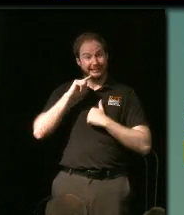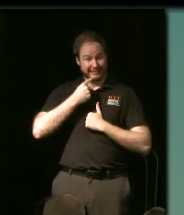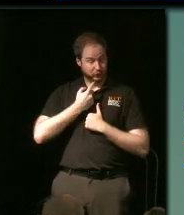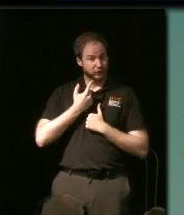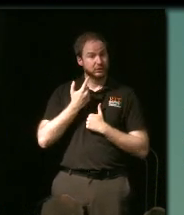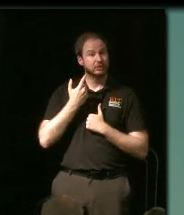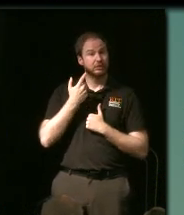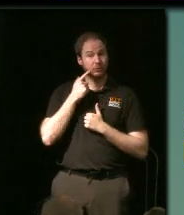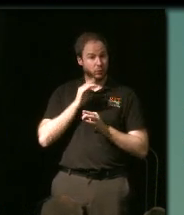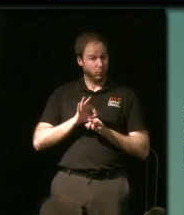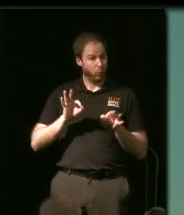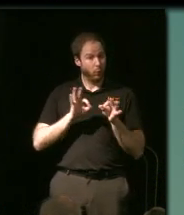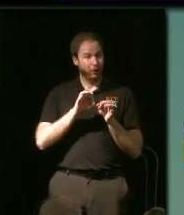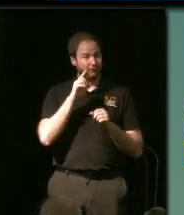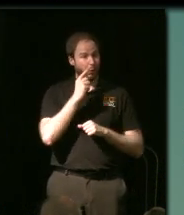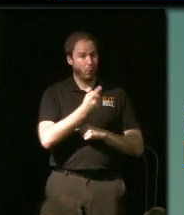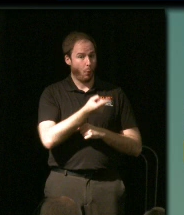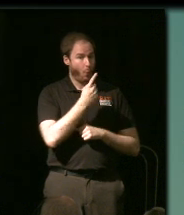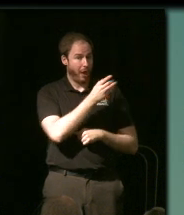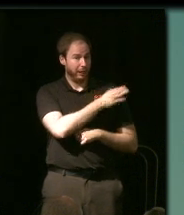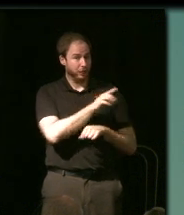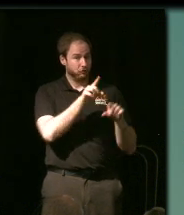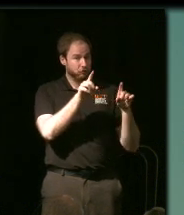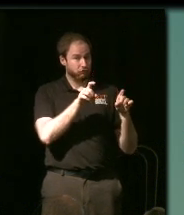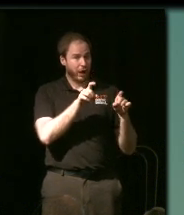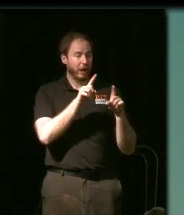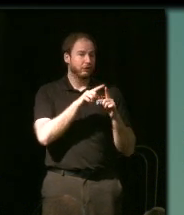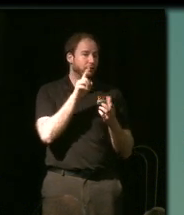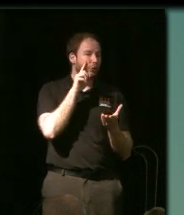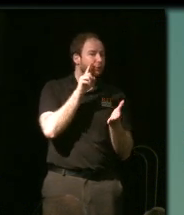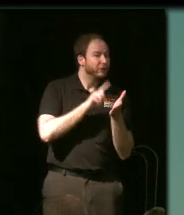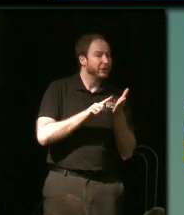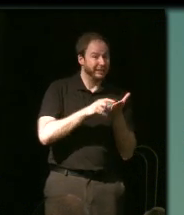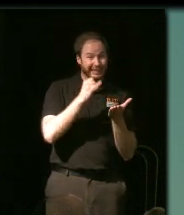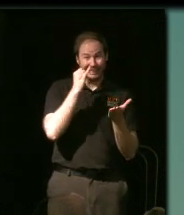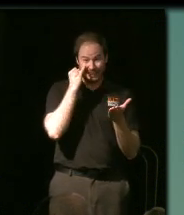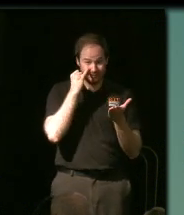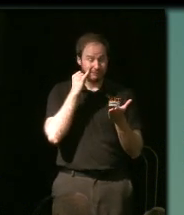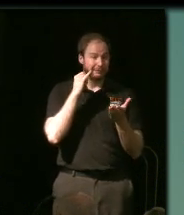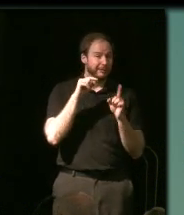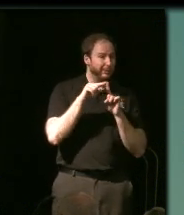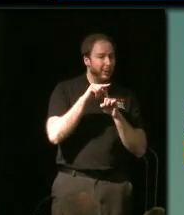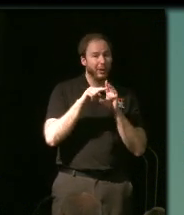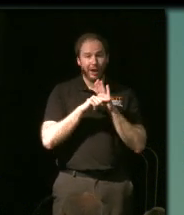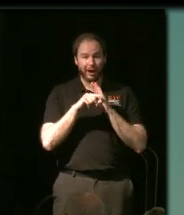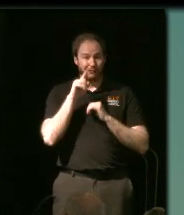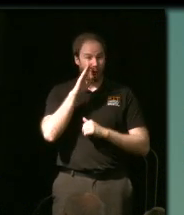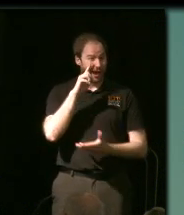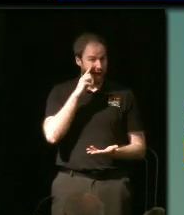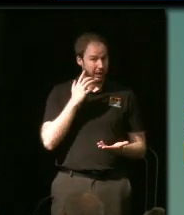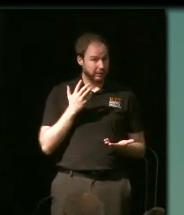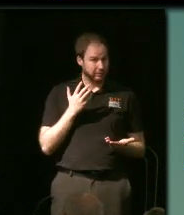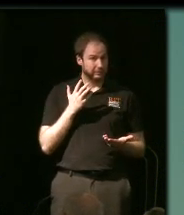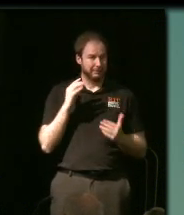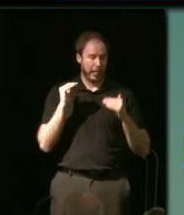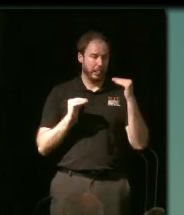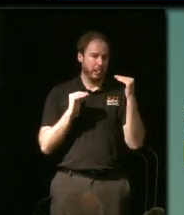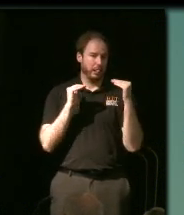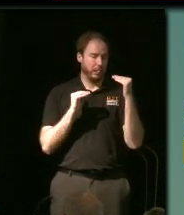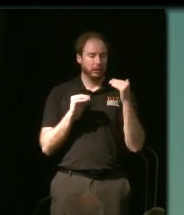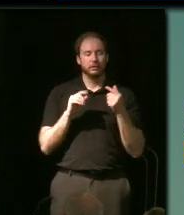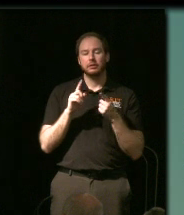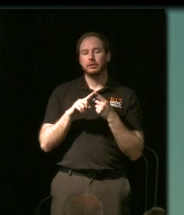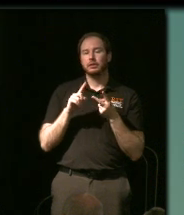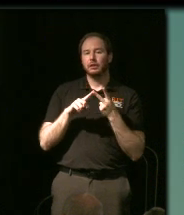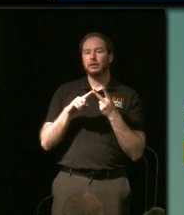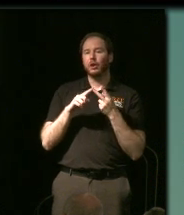serious, for a clinical trial to research whether it's going to be good for your eyes? Number two, avoid